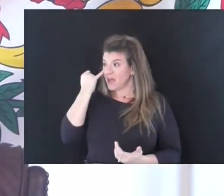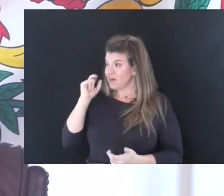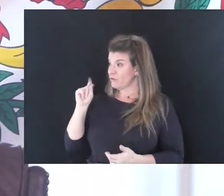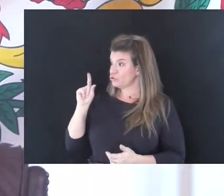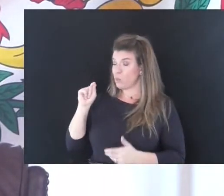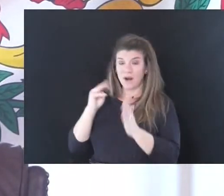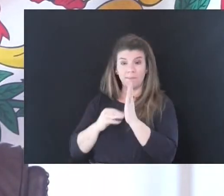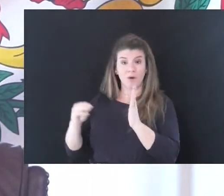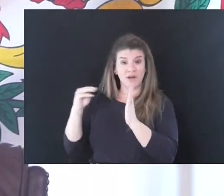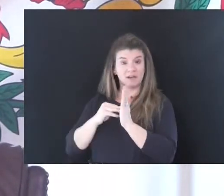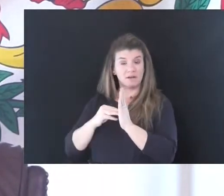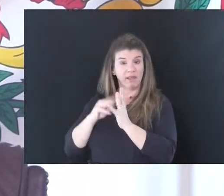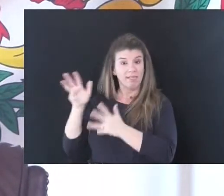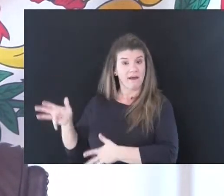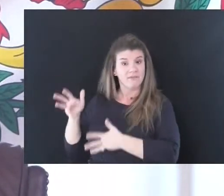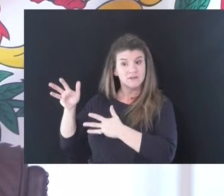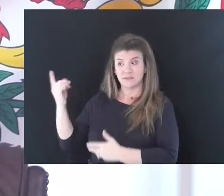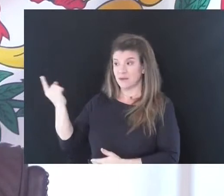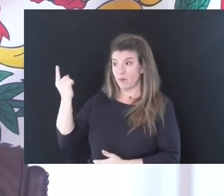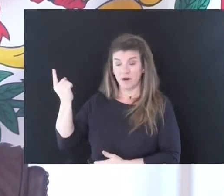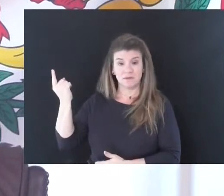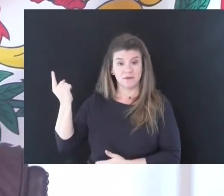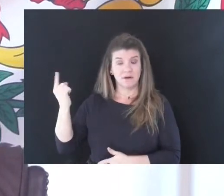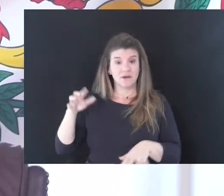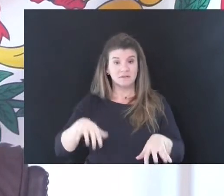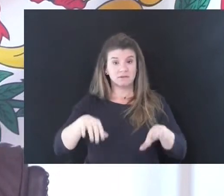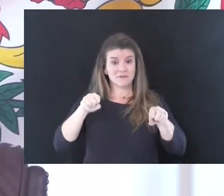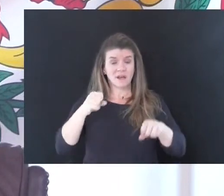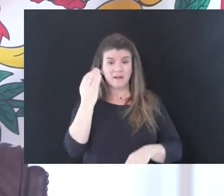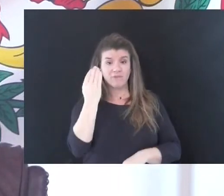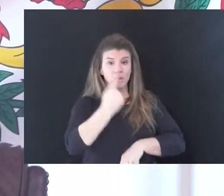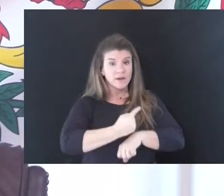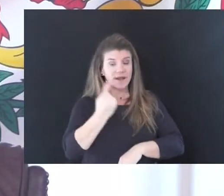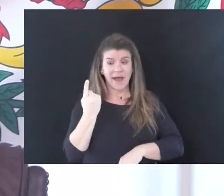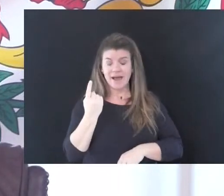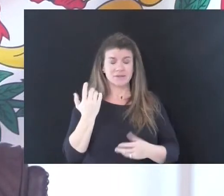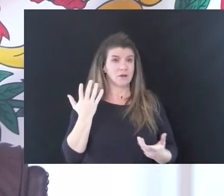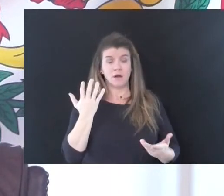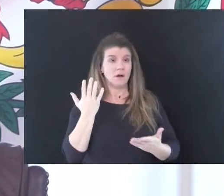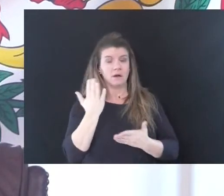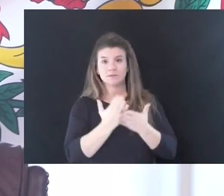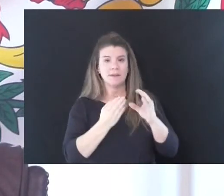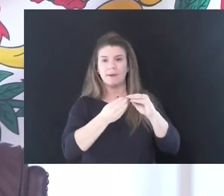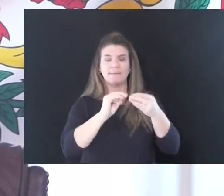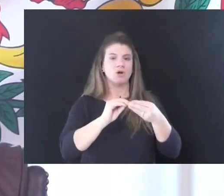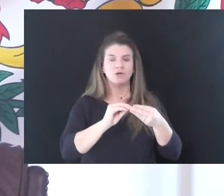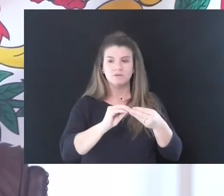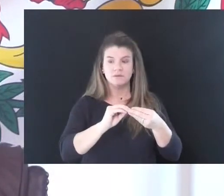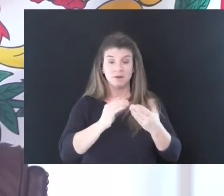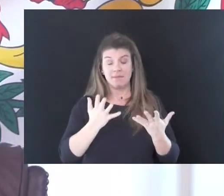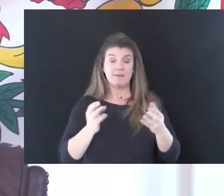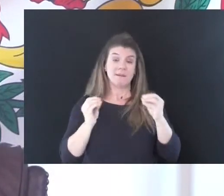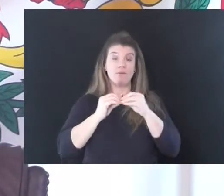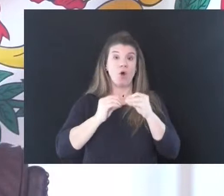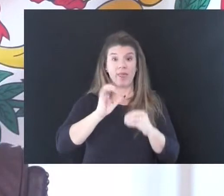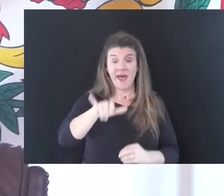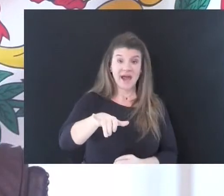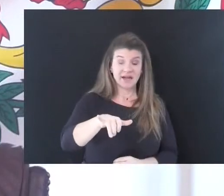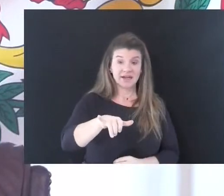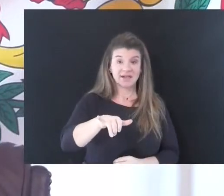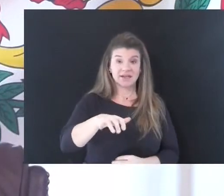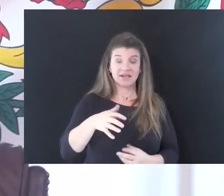in the warehouse, it's going to take 14 days or some number like that, maybe even longer than